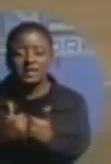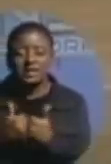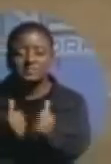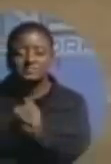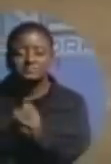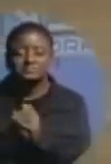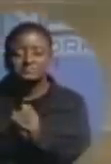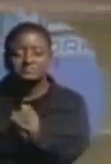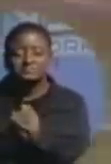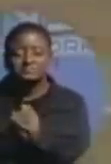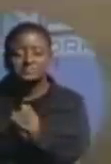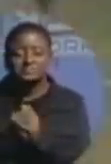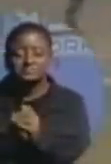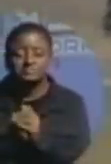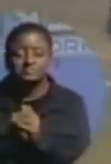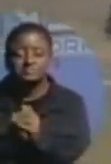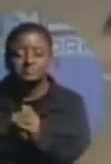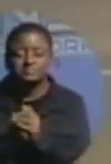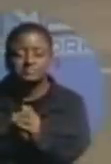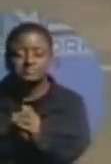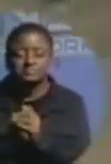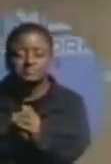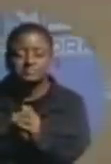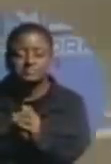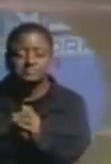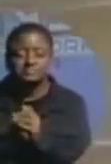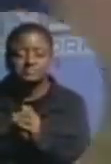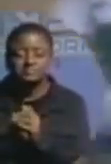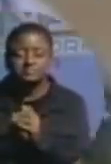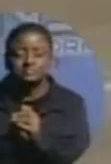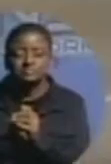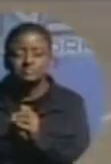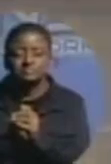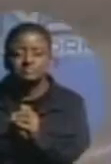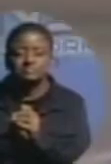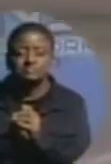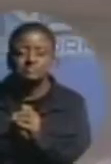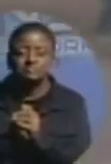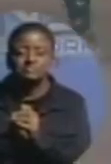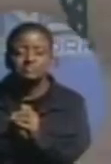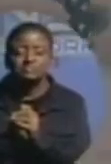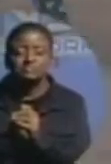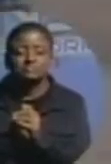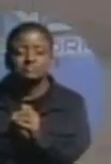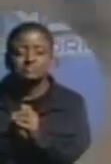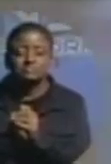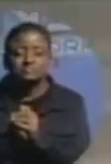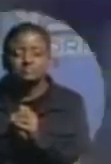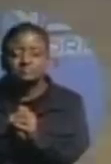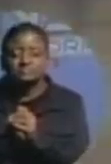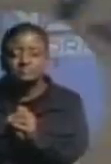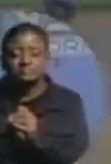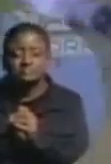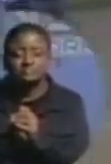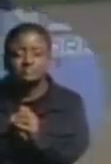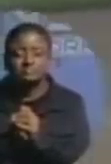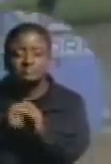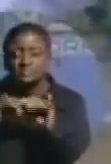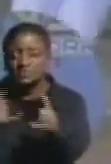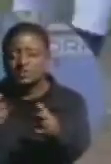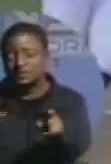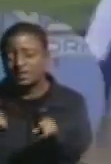here. Wasn't much help, even the sure-handed Teela Johnson having the jitters. And just like